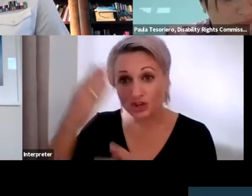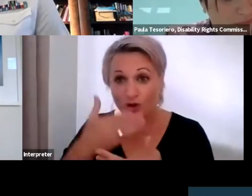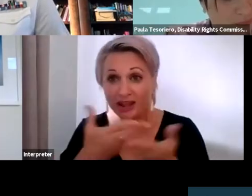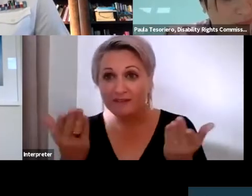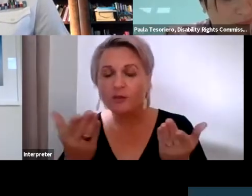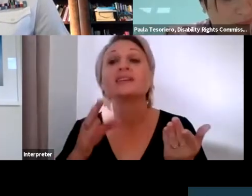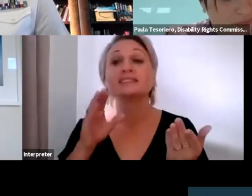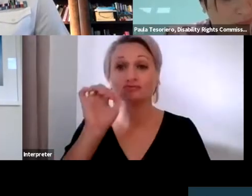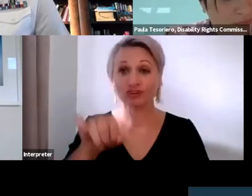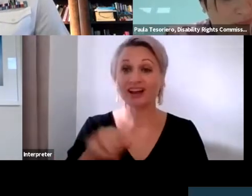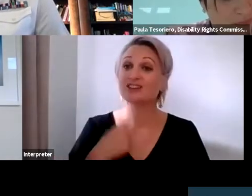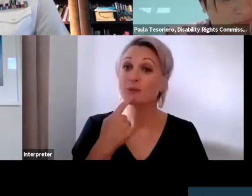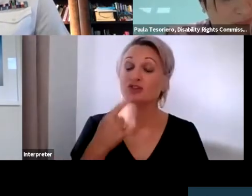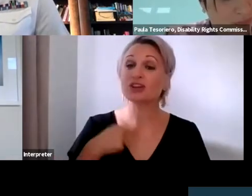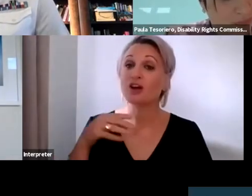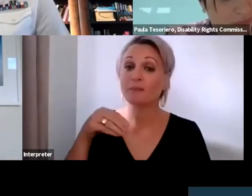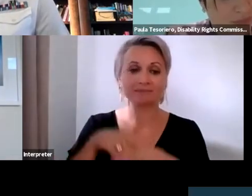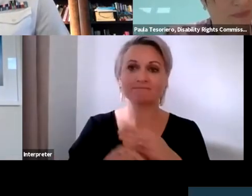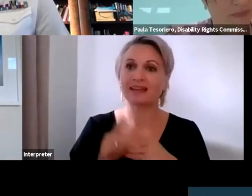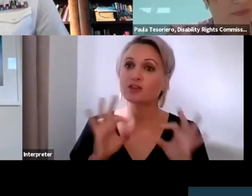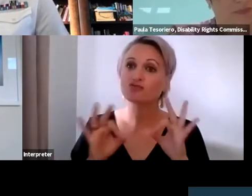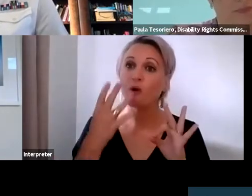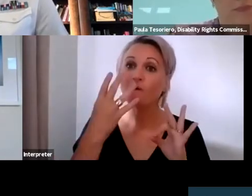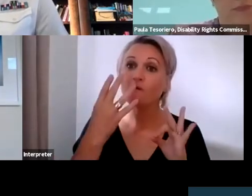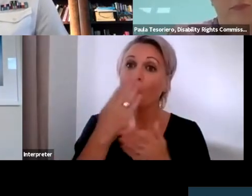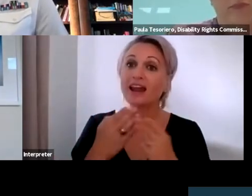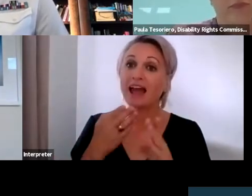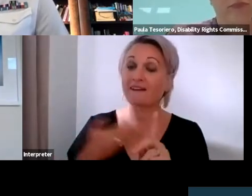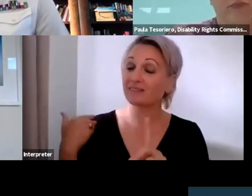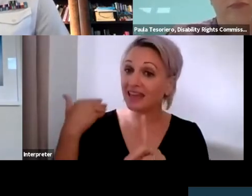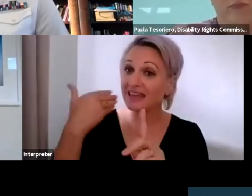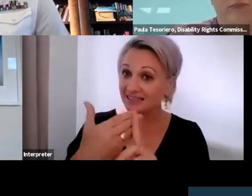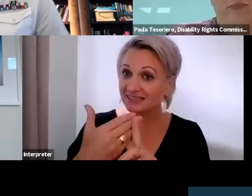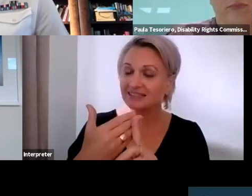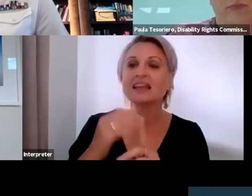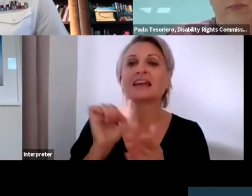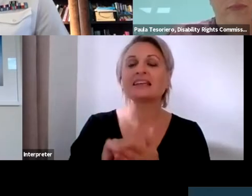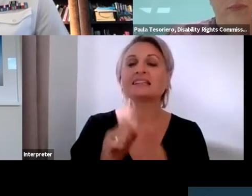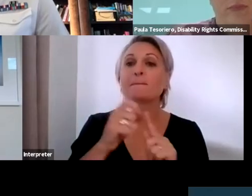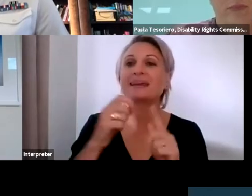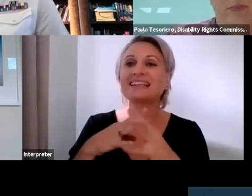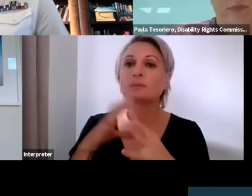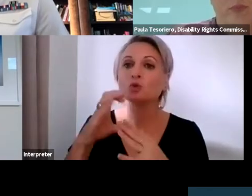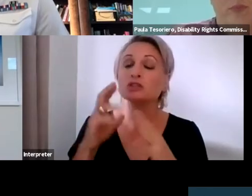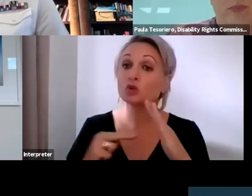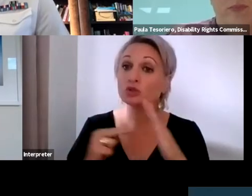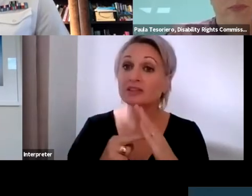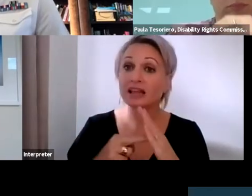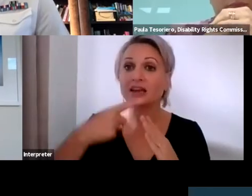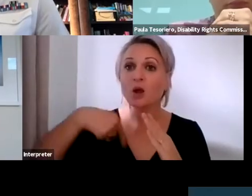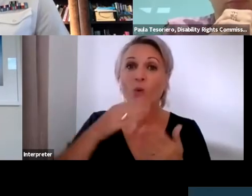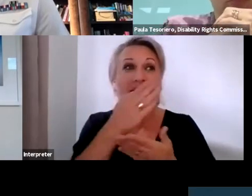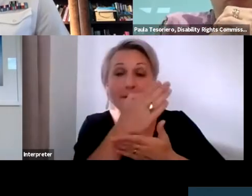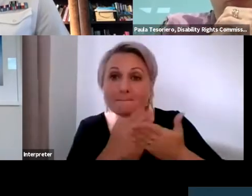mentioned, been in the role for 4.5 years. And obviously, PwC New Zealand, we're only part of that